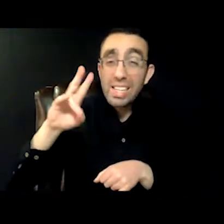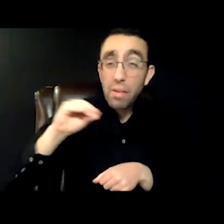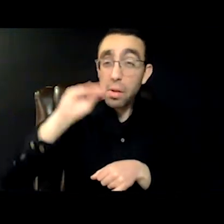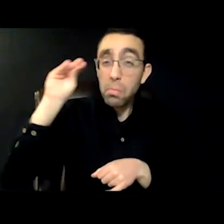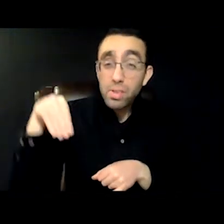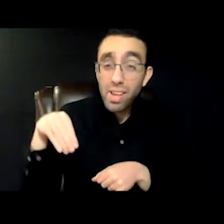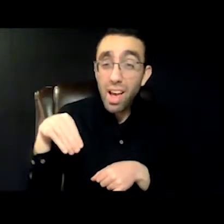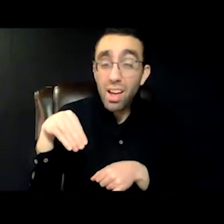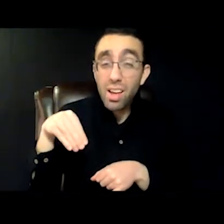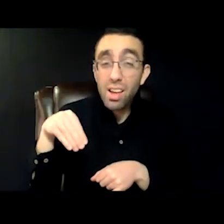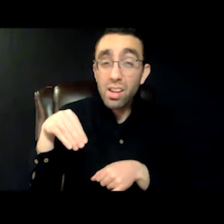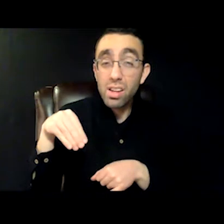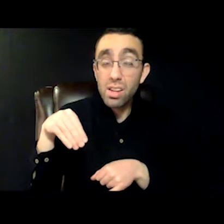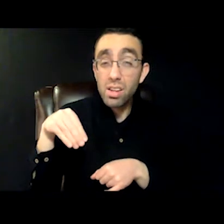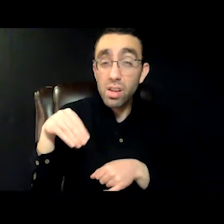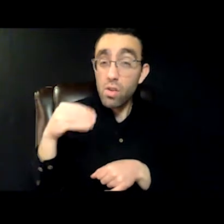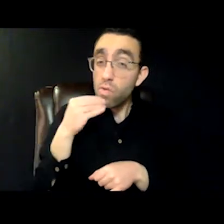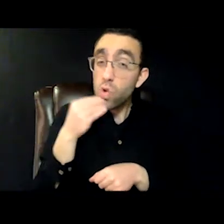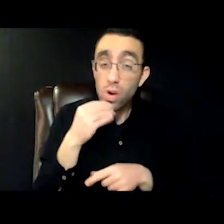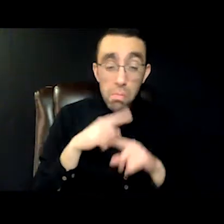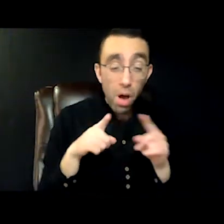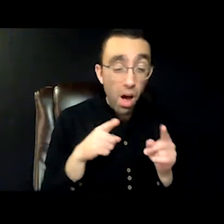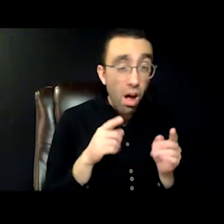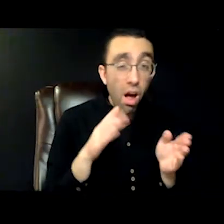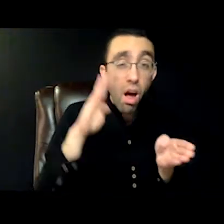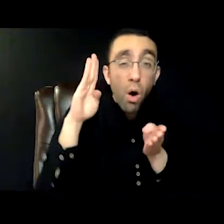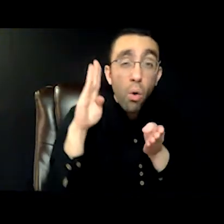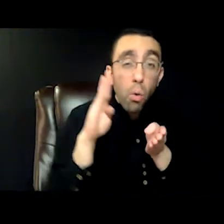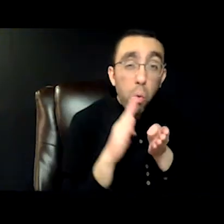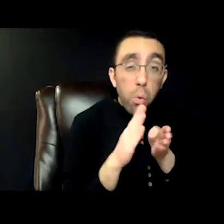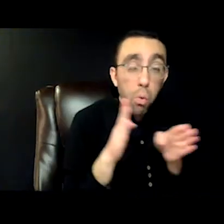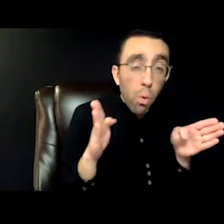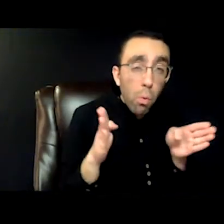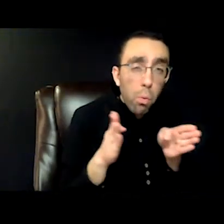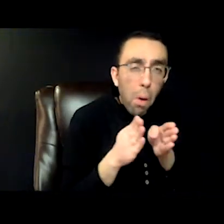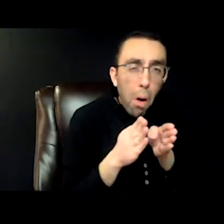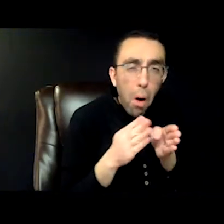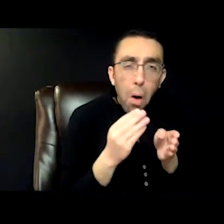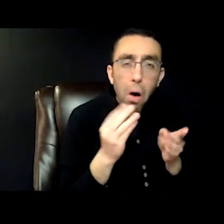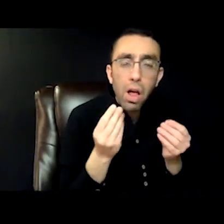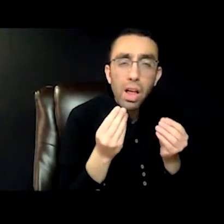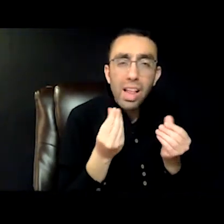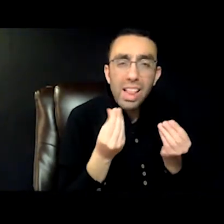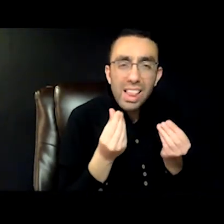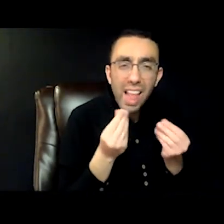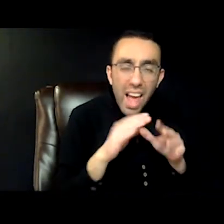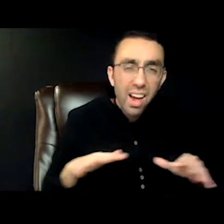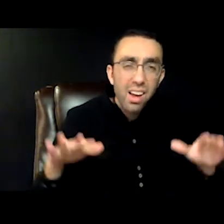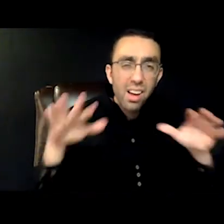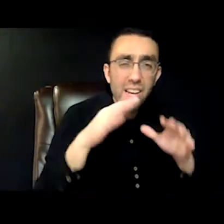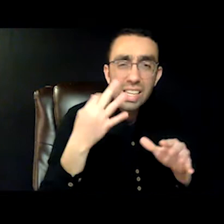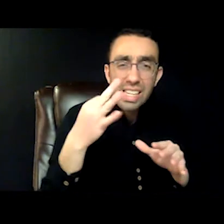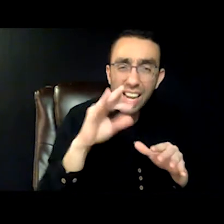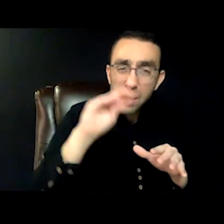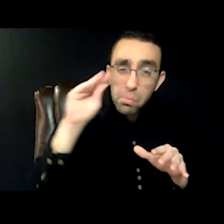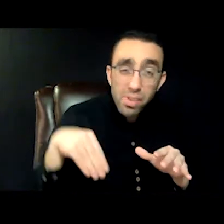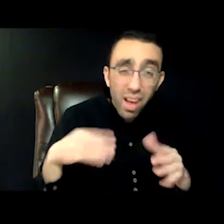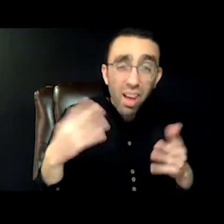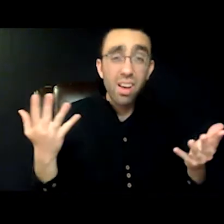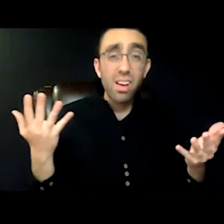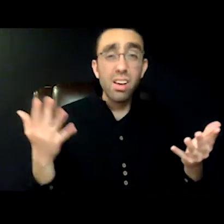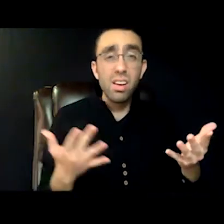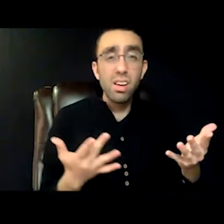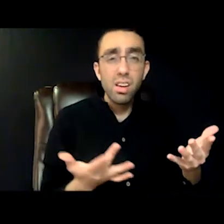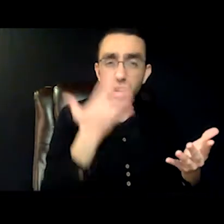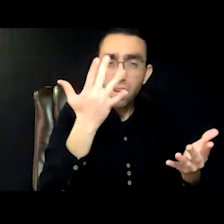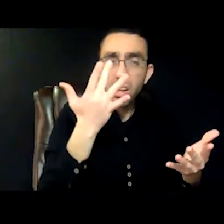on less than a fifth of the agricultural land. So when we talk about efficiency and productivity, I mean, even when we attempt to talk about it,